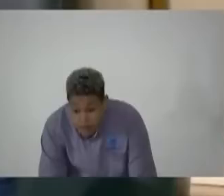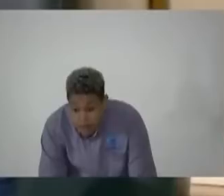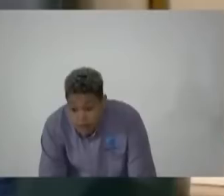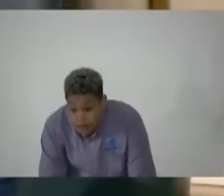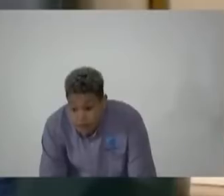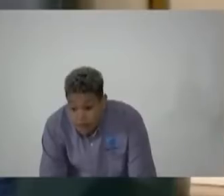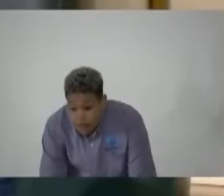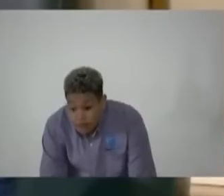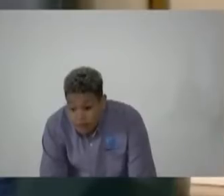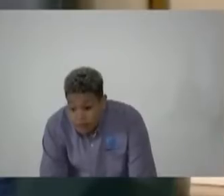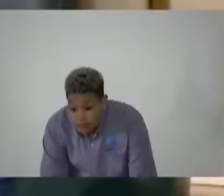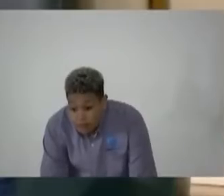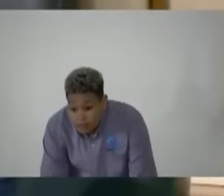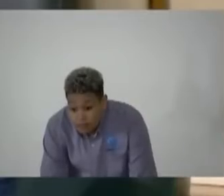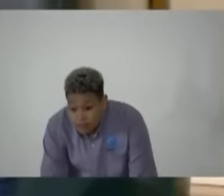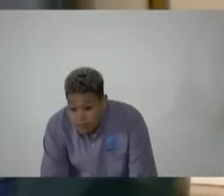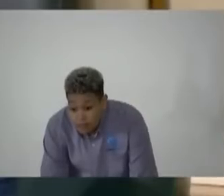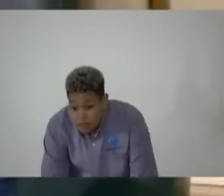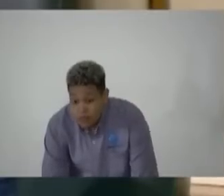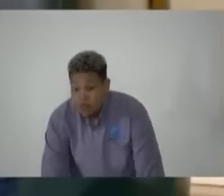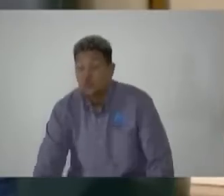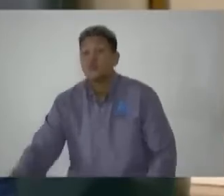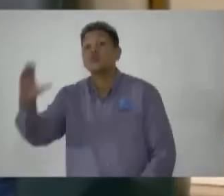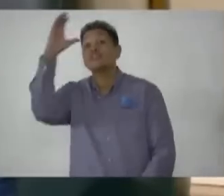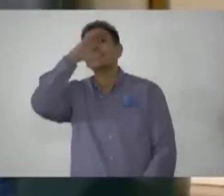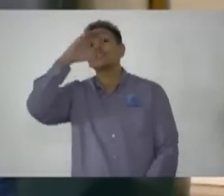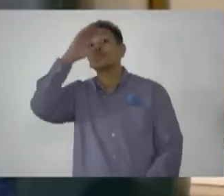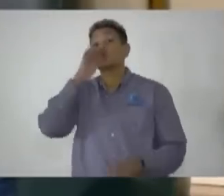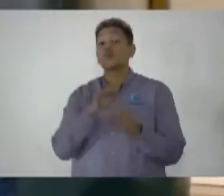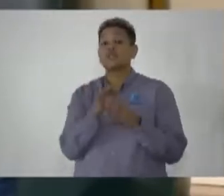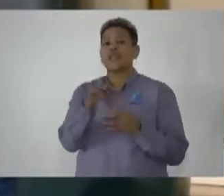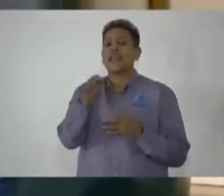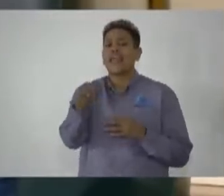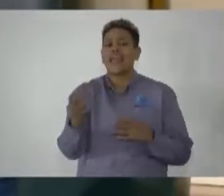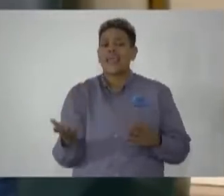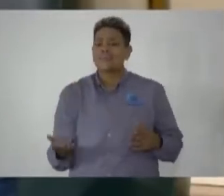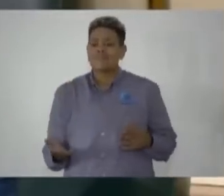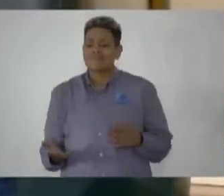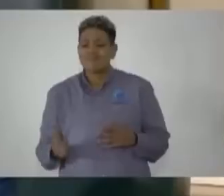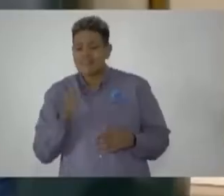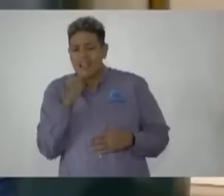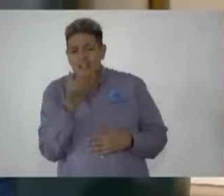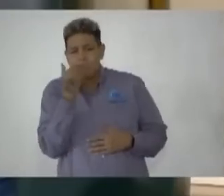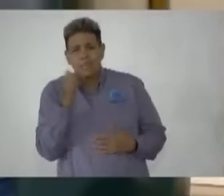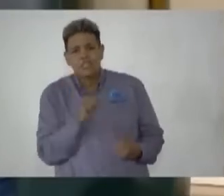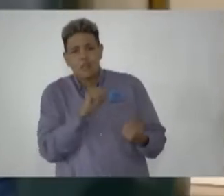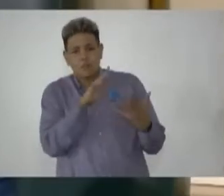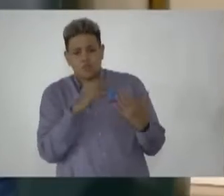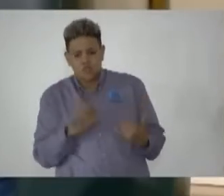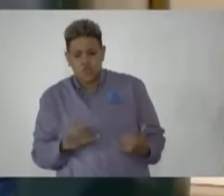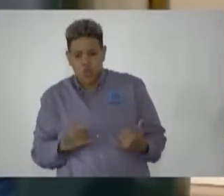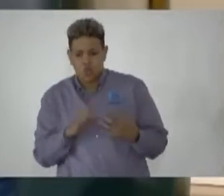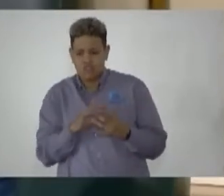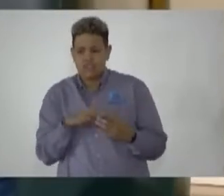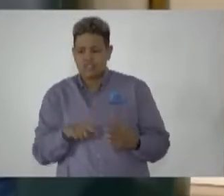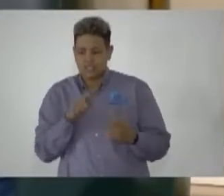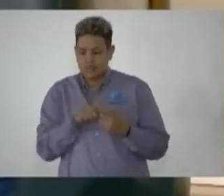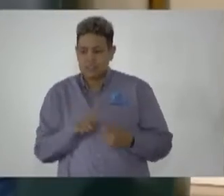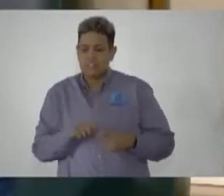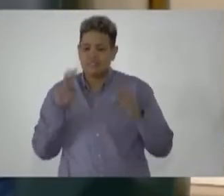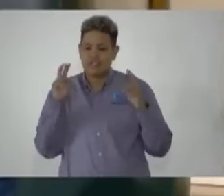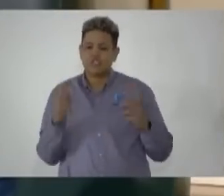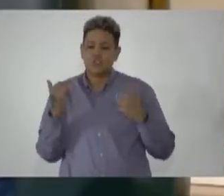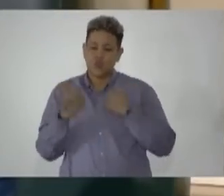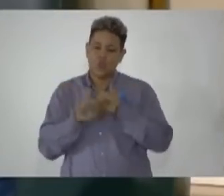seek to delay is not, I would think, not the best approach on this particular matter at